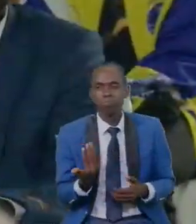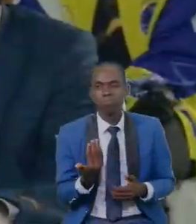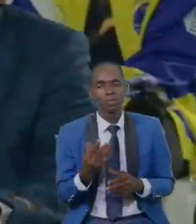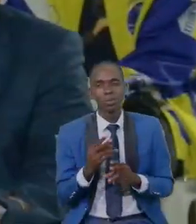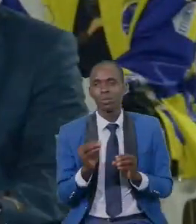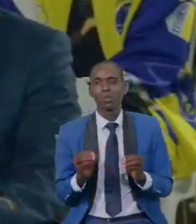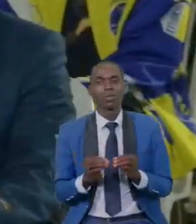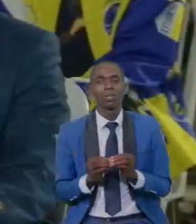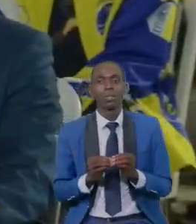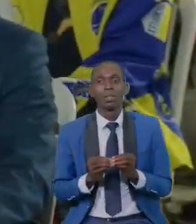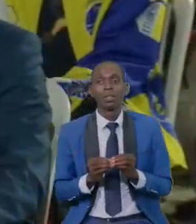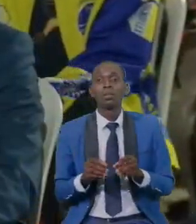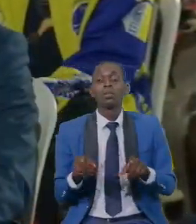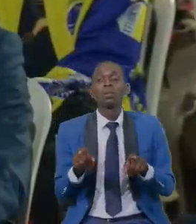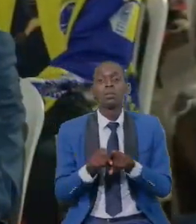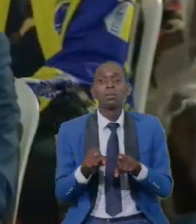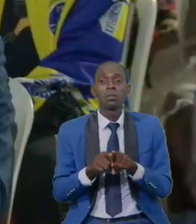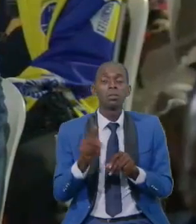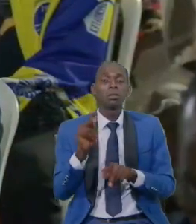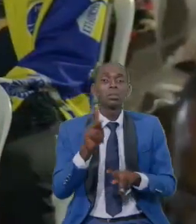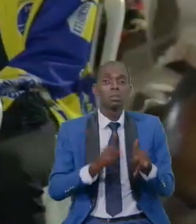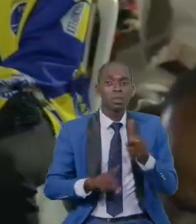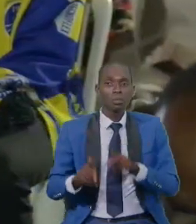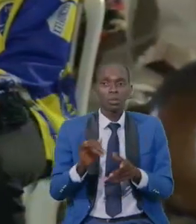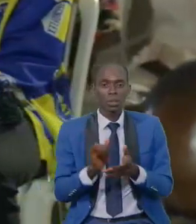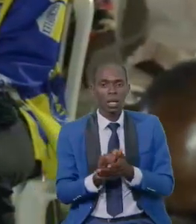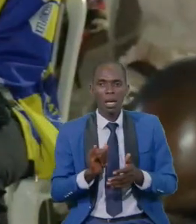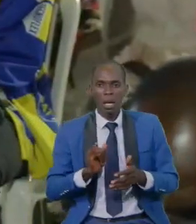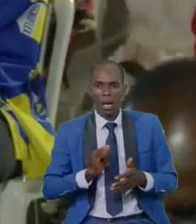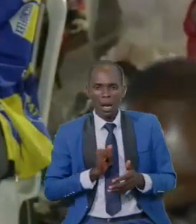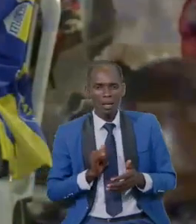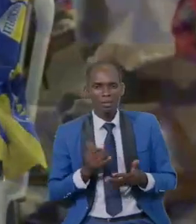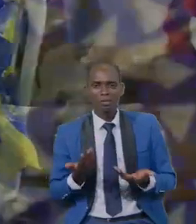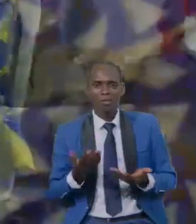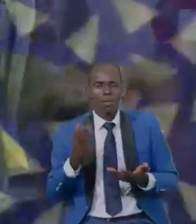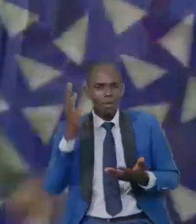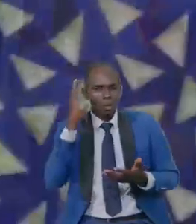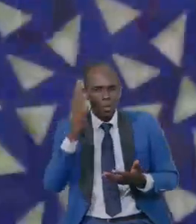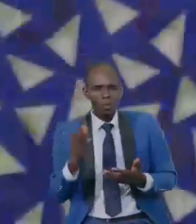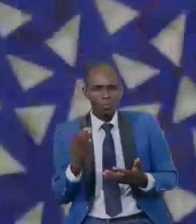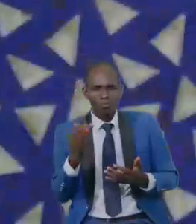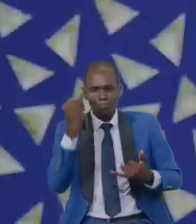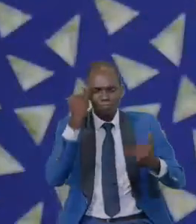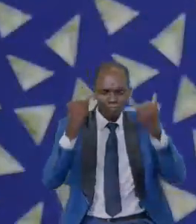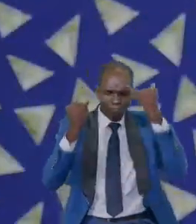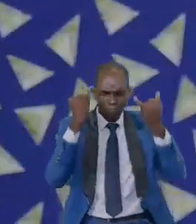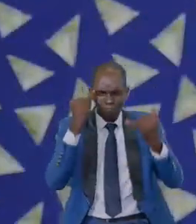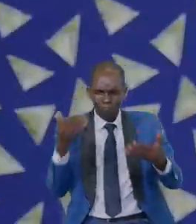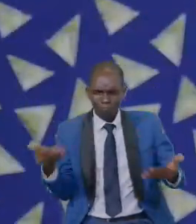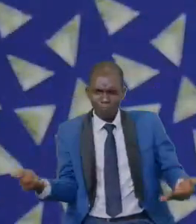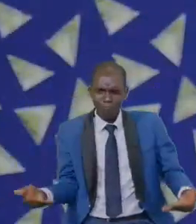anymore. Even the people that lick up and wipe off before.